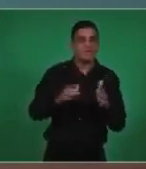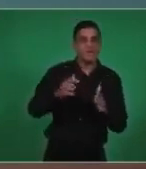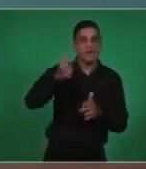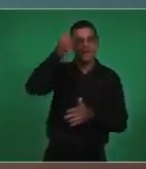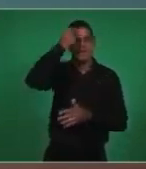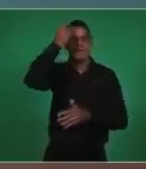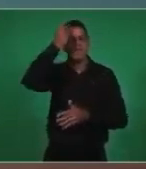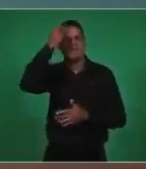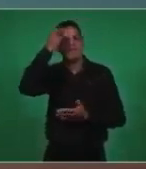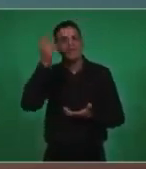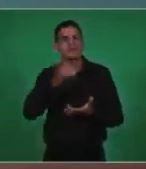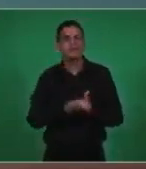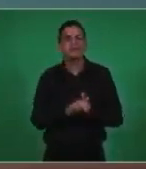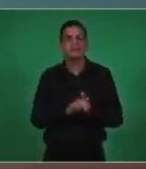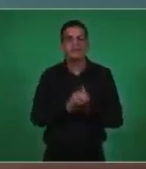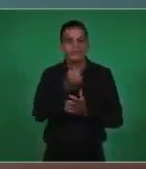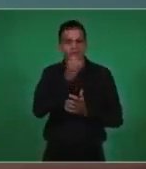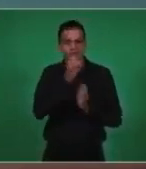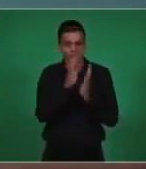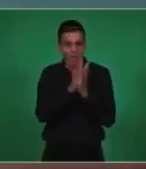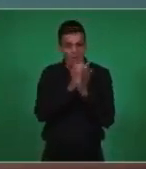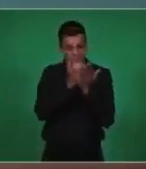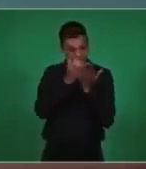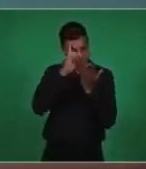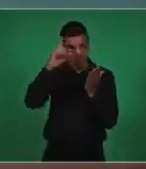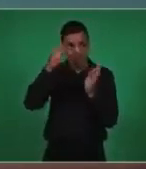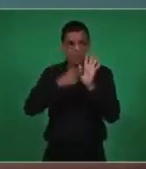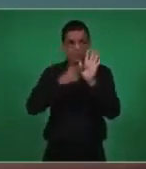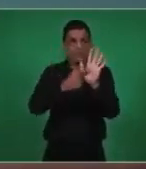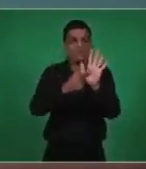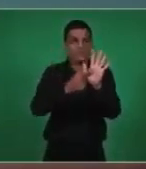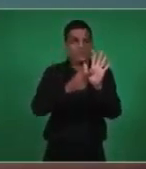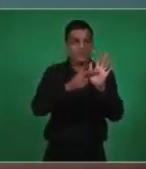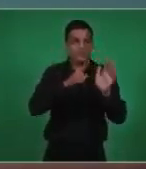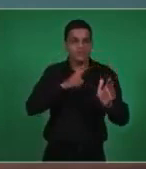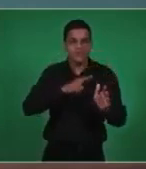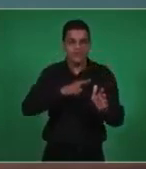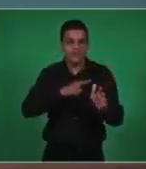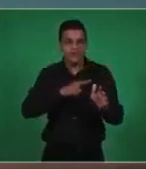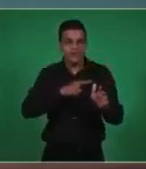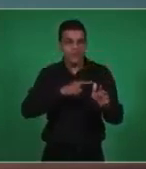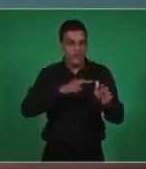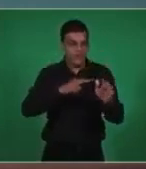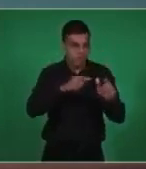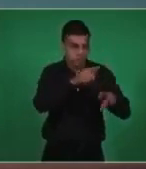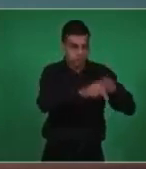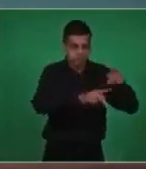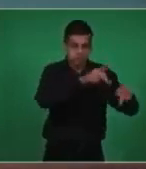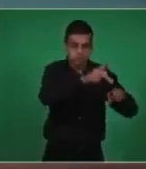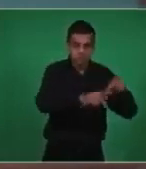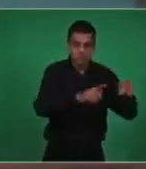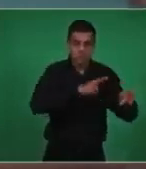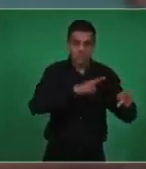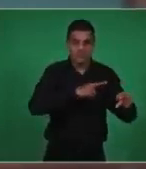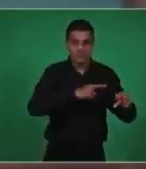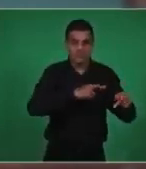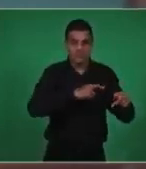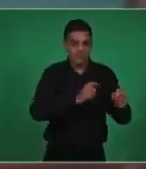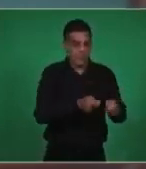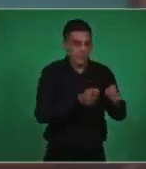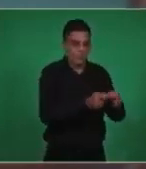has, you know, the steel carts that the Canaanites had,